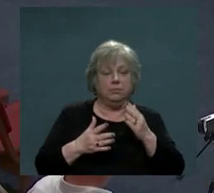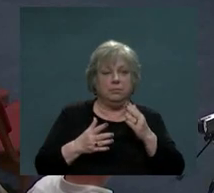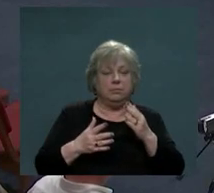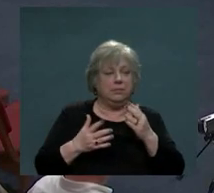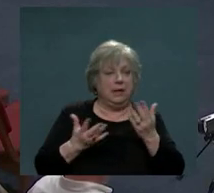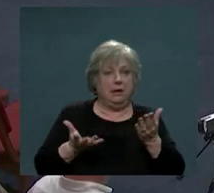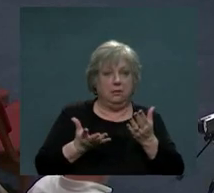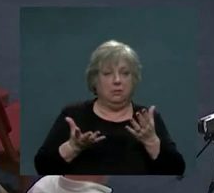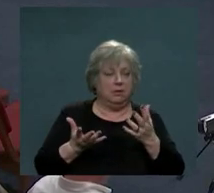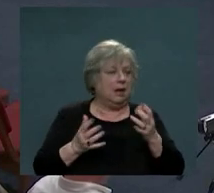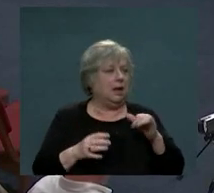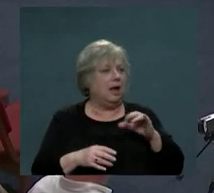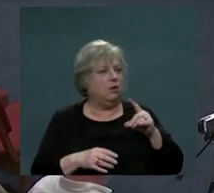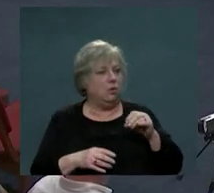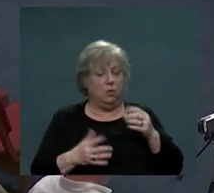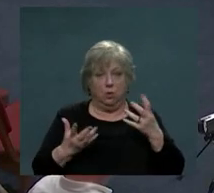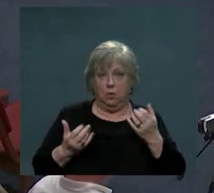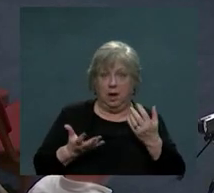recognized?